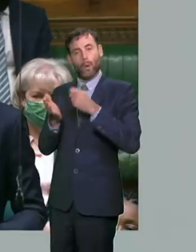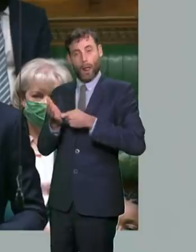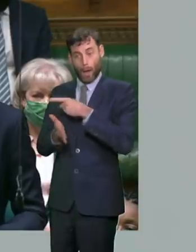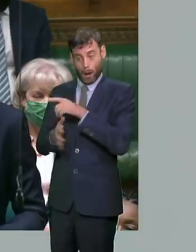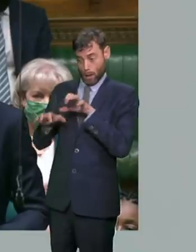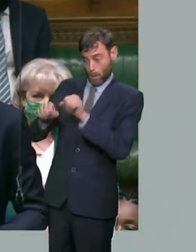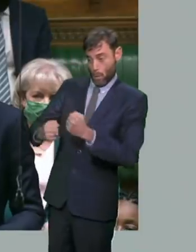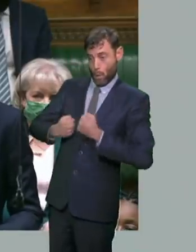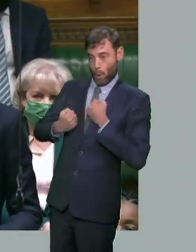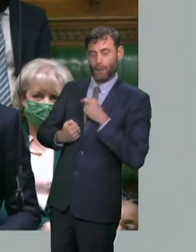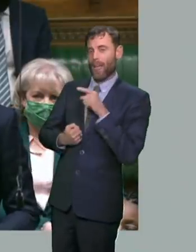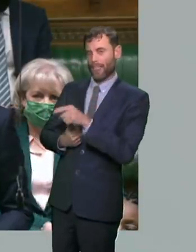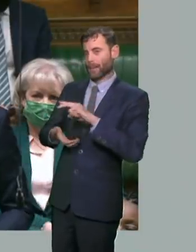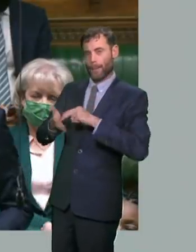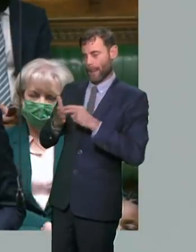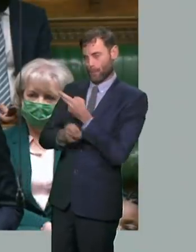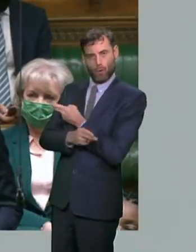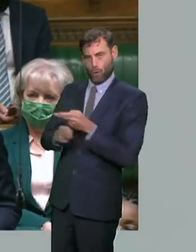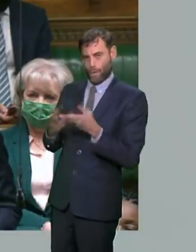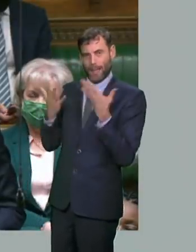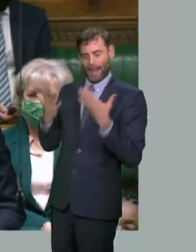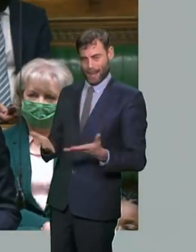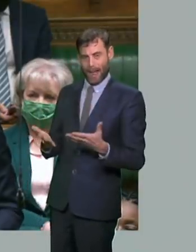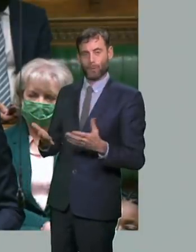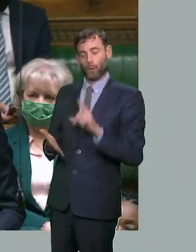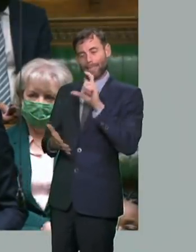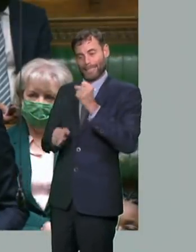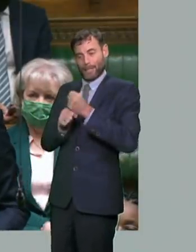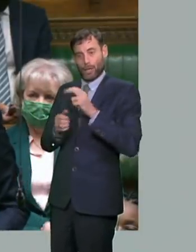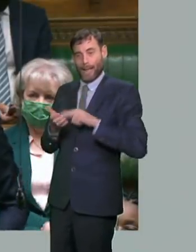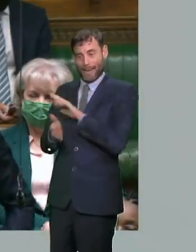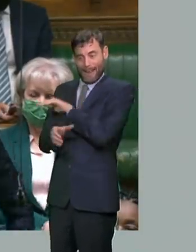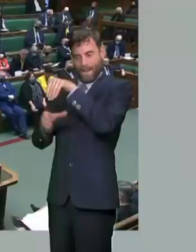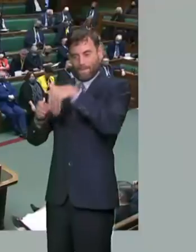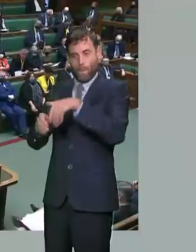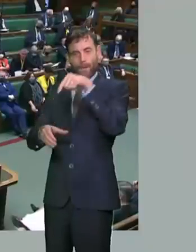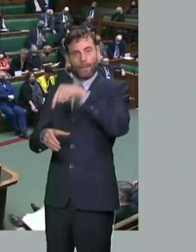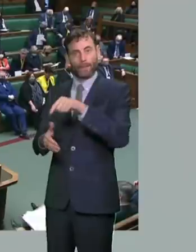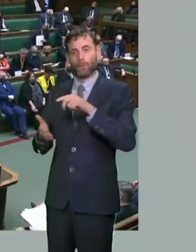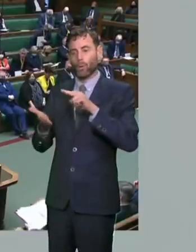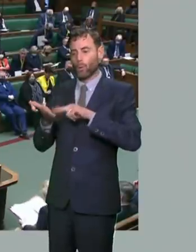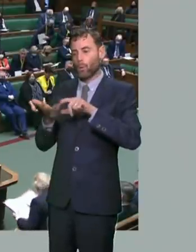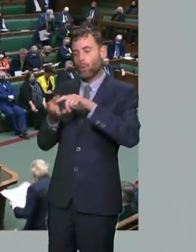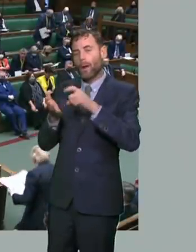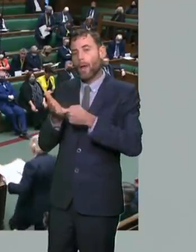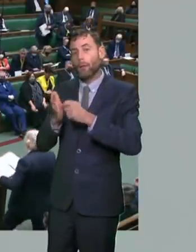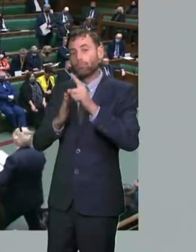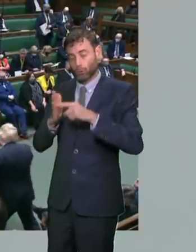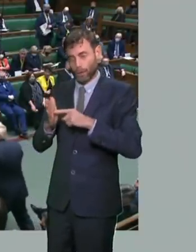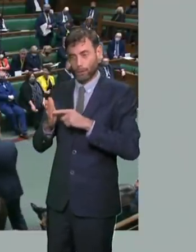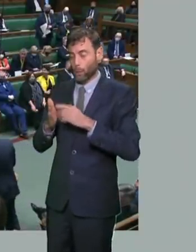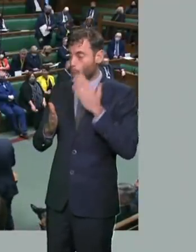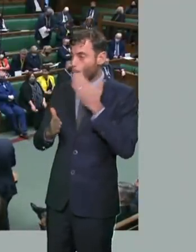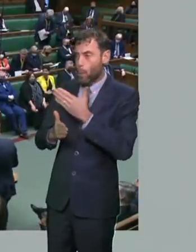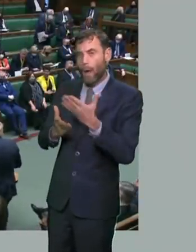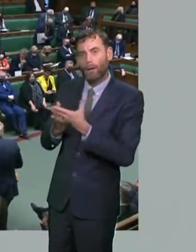how and when his government intends to remove CGN's interest from the Sizewell C nuclear project? Prime Minister. I thank